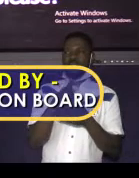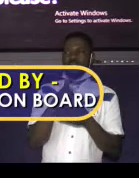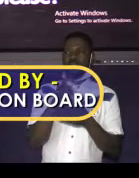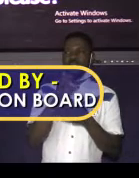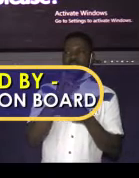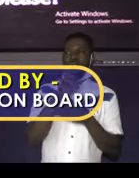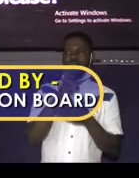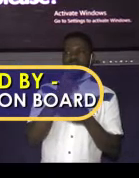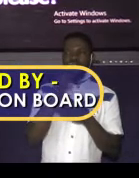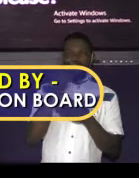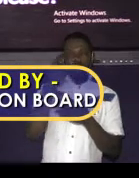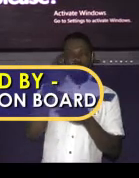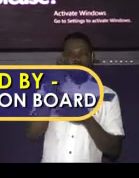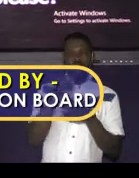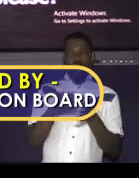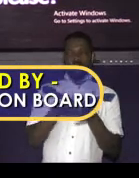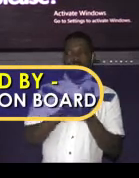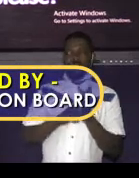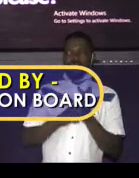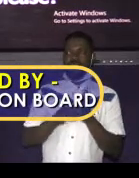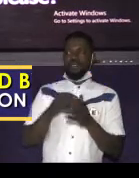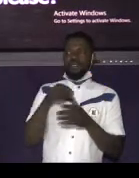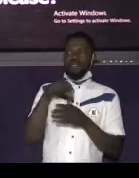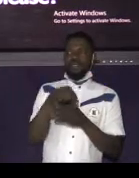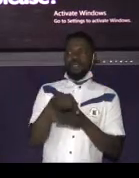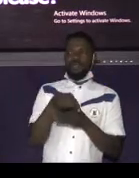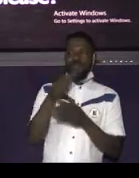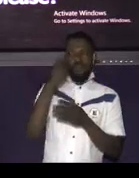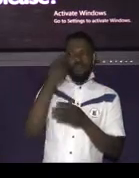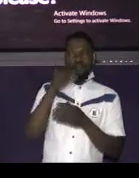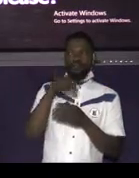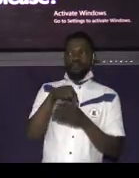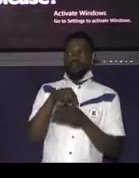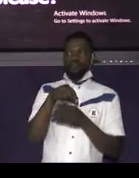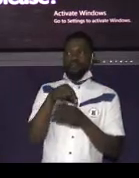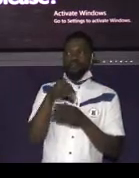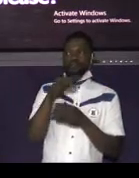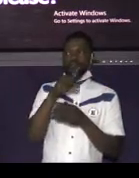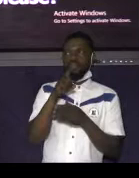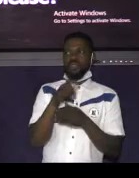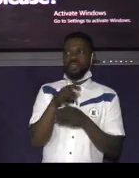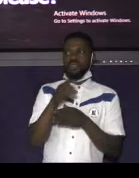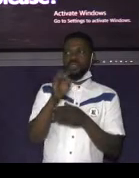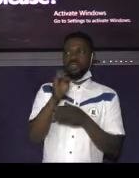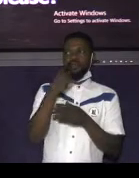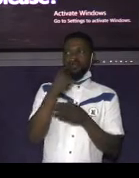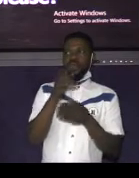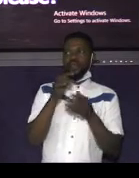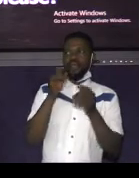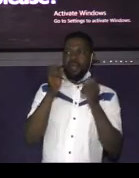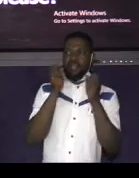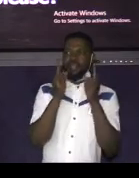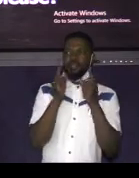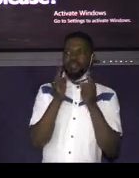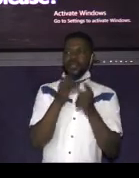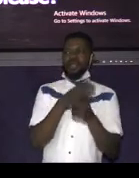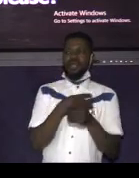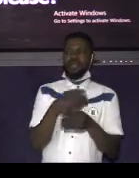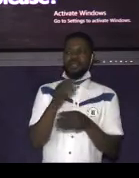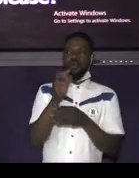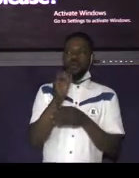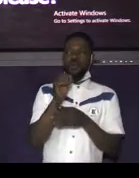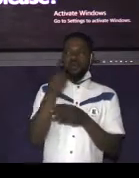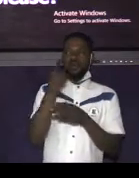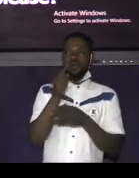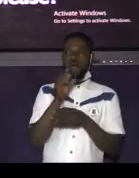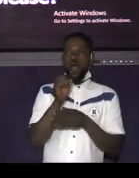command, R for request, Q for questions, E for exclamatory,